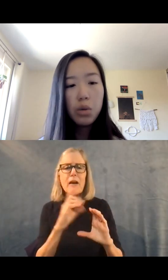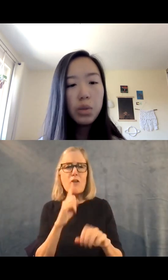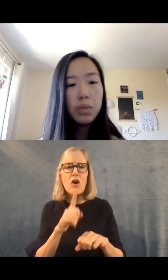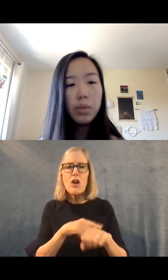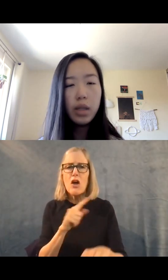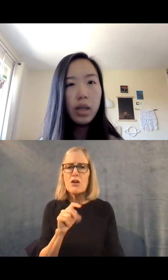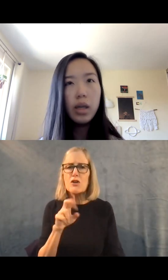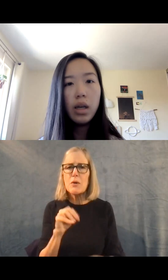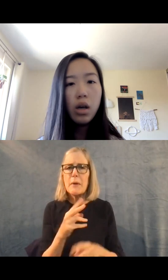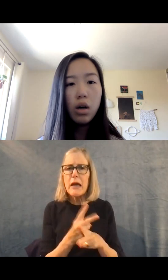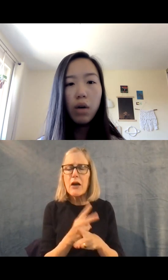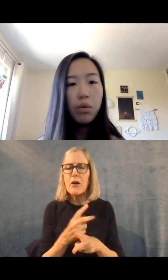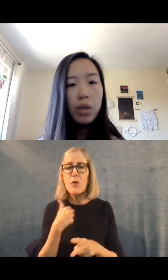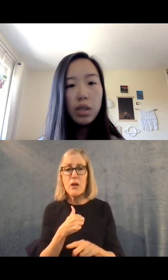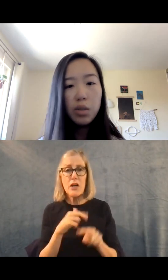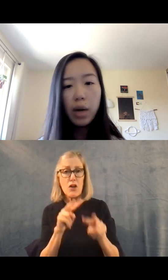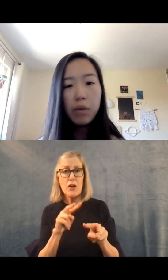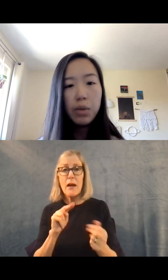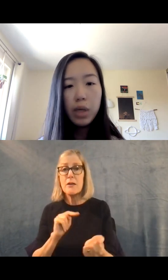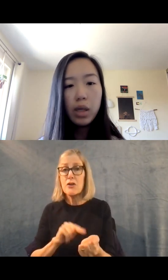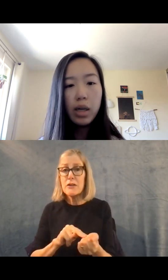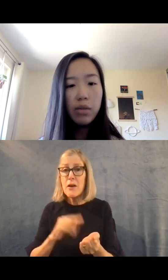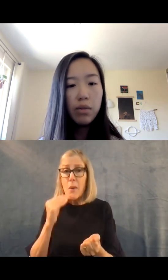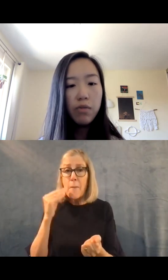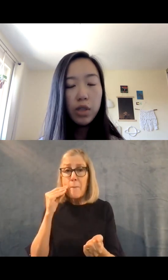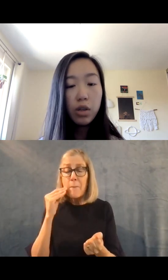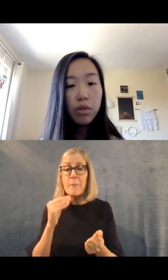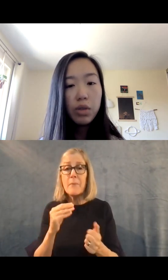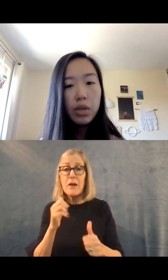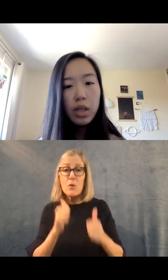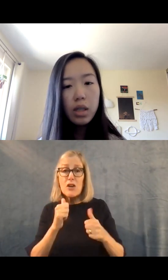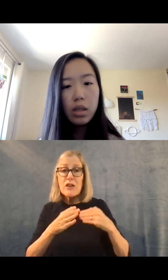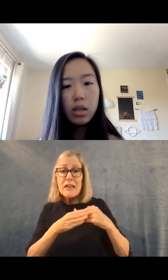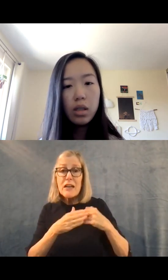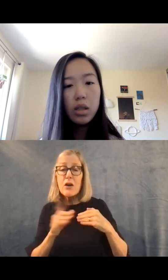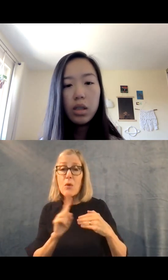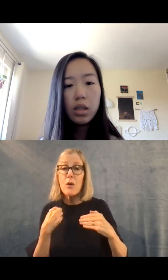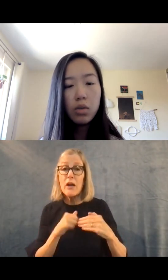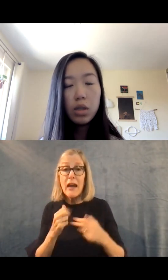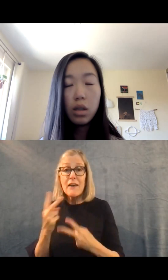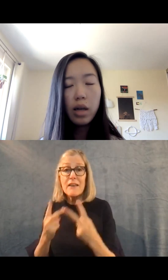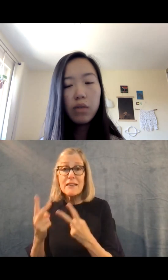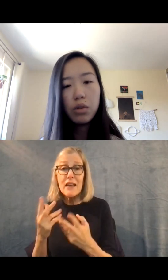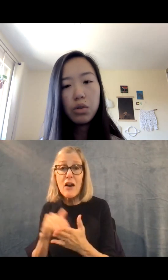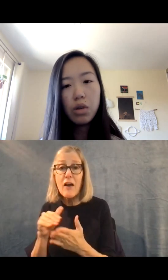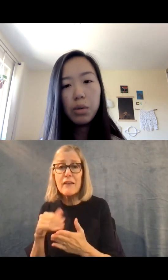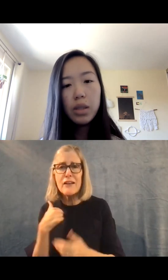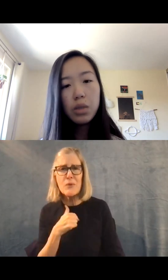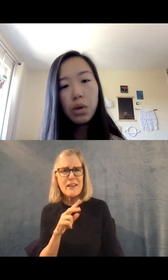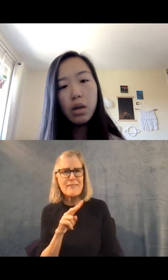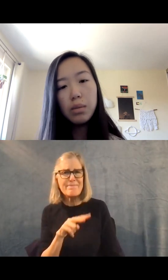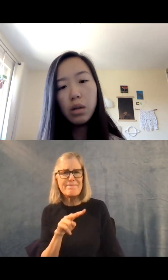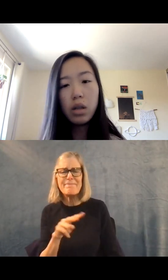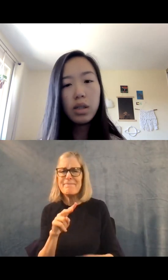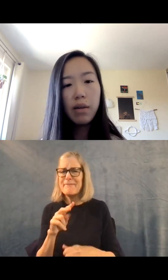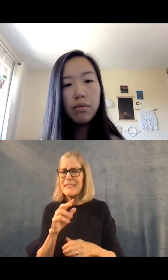nursing homes, but then of the ones nearby where we could kind of visit her frequently, it just was a lack of cultural competence,